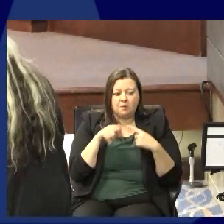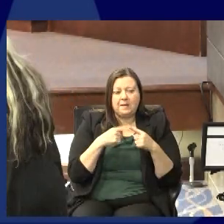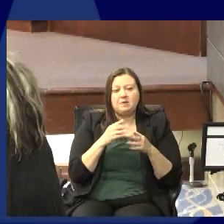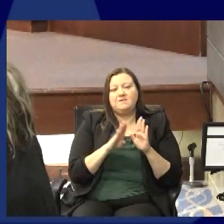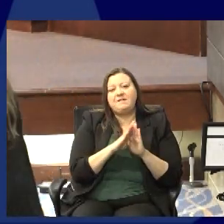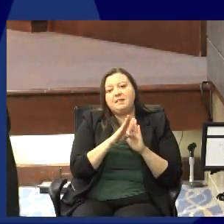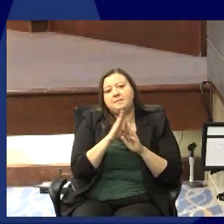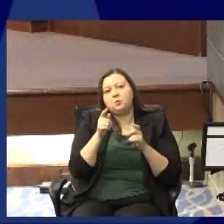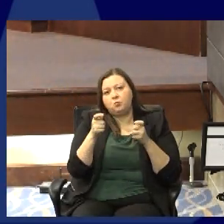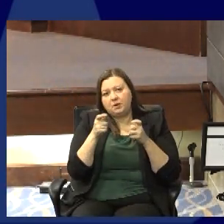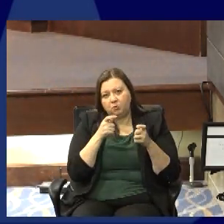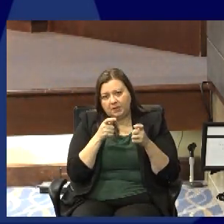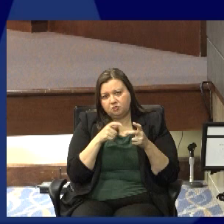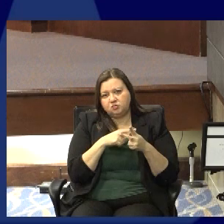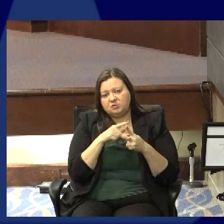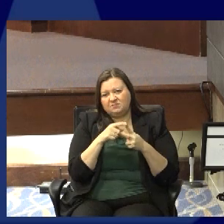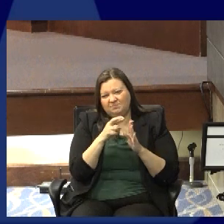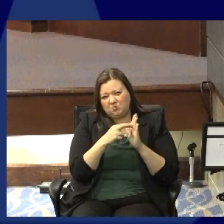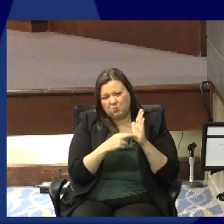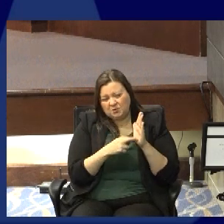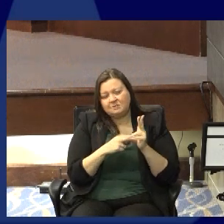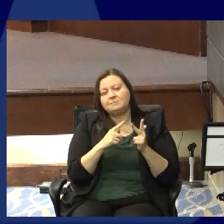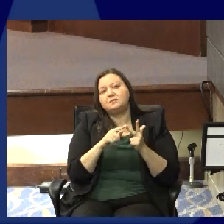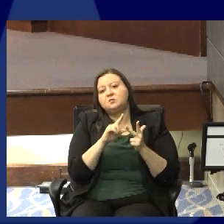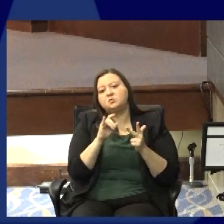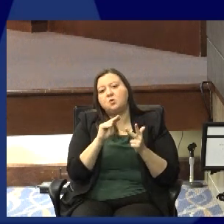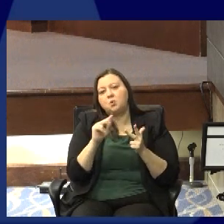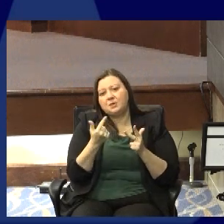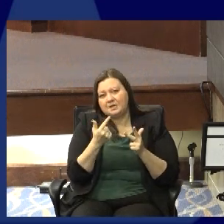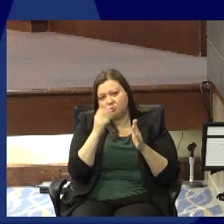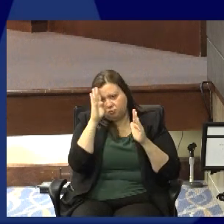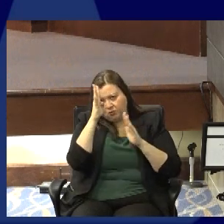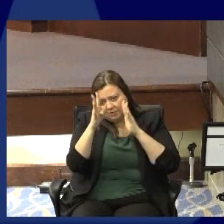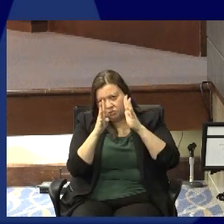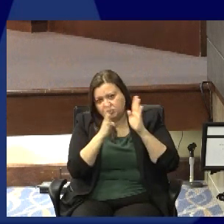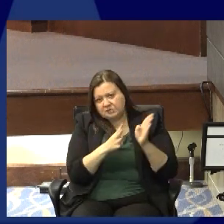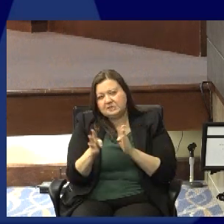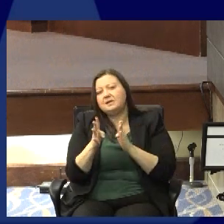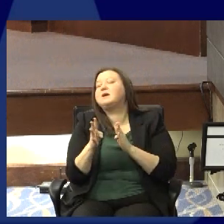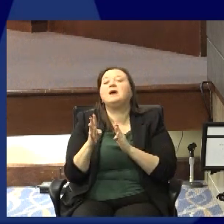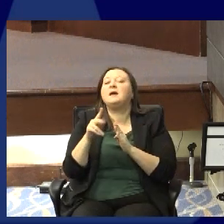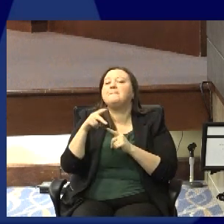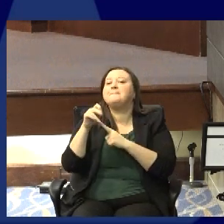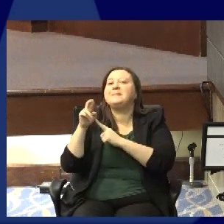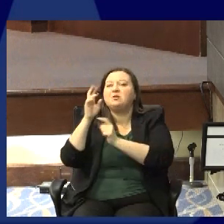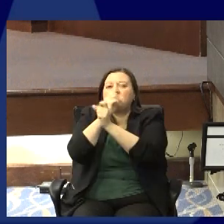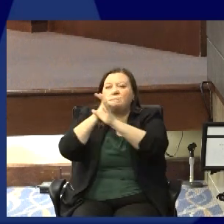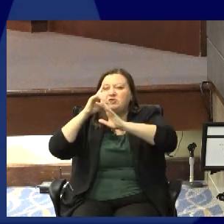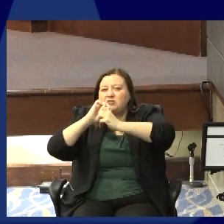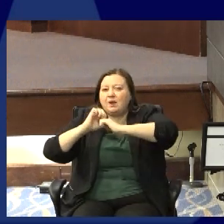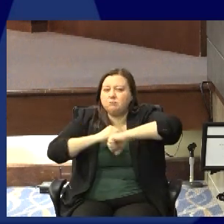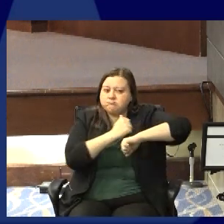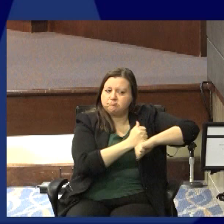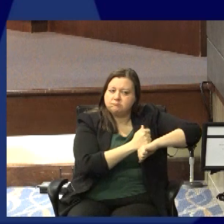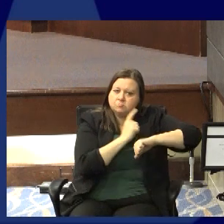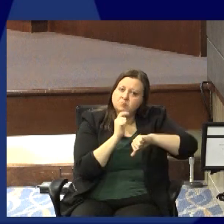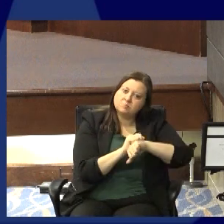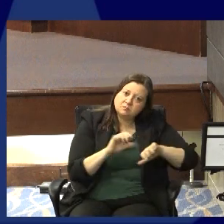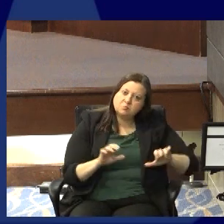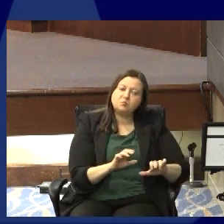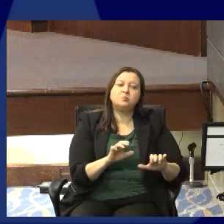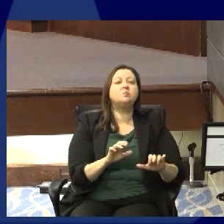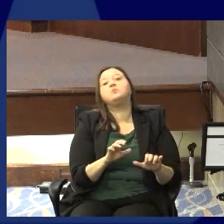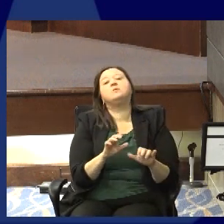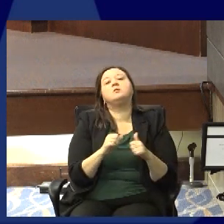zoning strategy for the development to carry out that vision that Peter was talking about in his presentation.